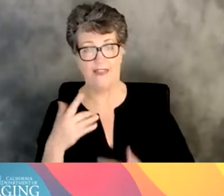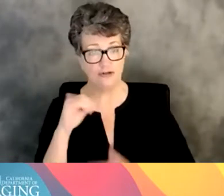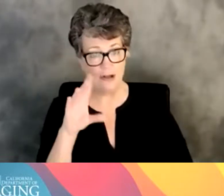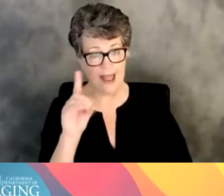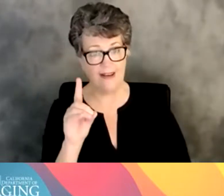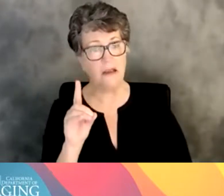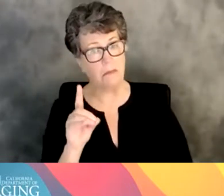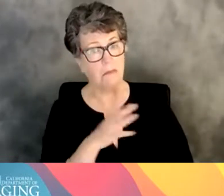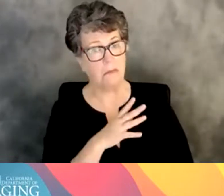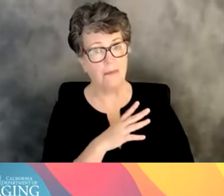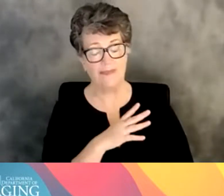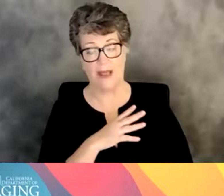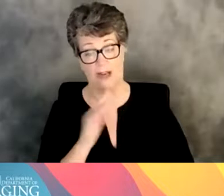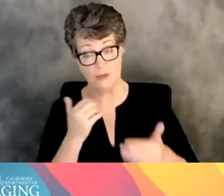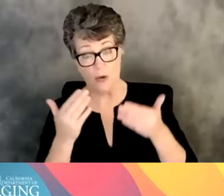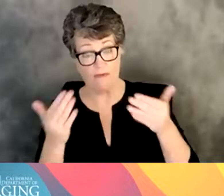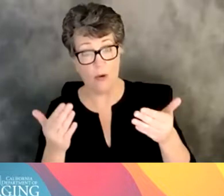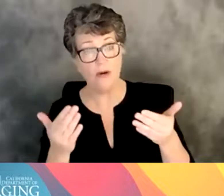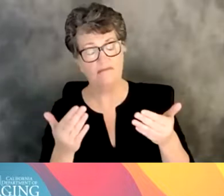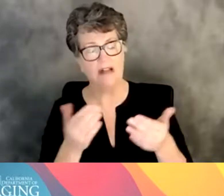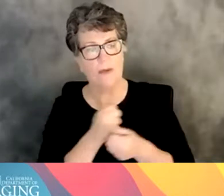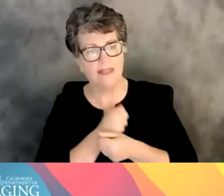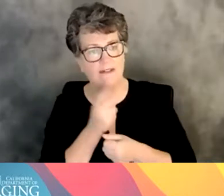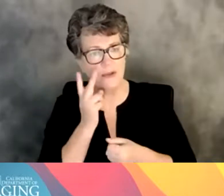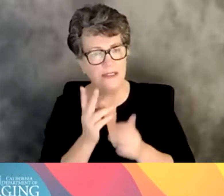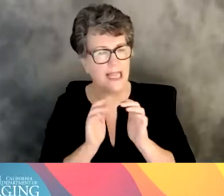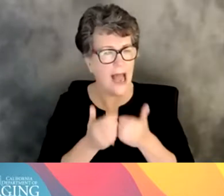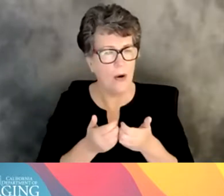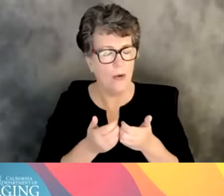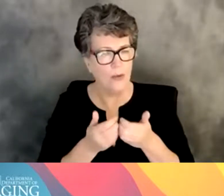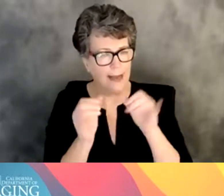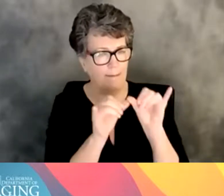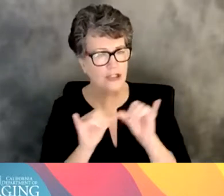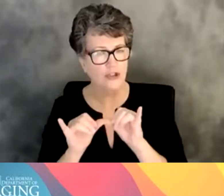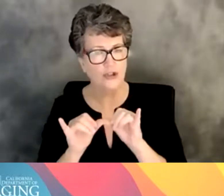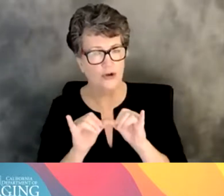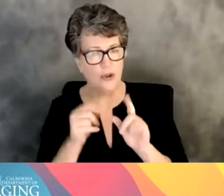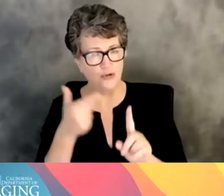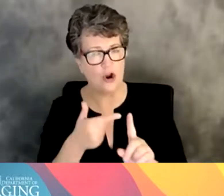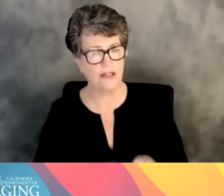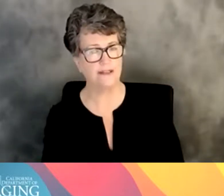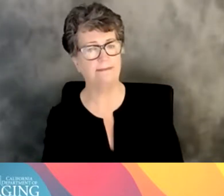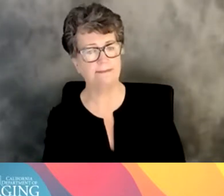obviously, as we go forward, love to see if we can have some measurable, some targets as well.